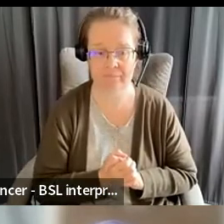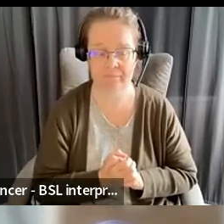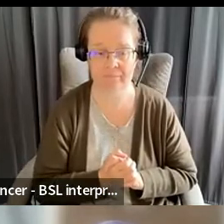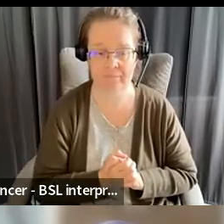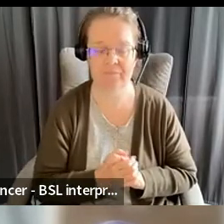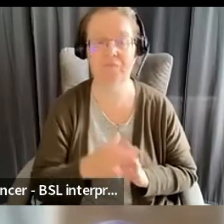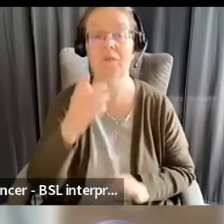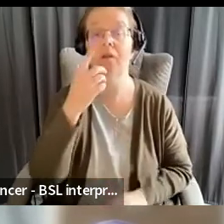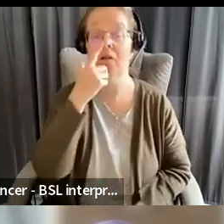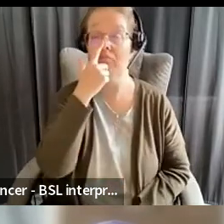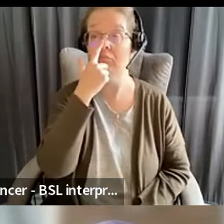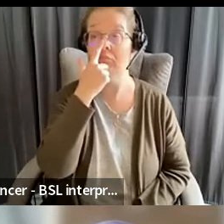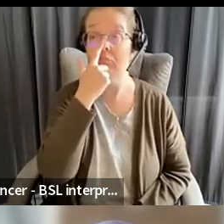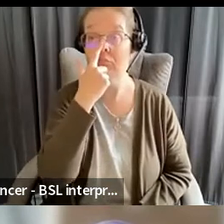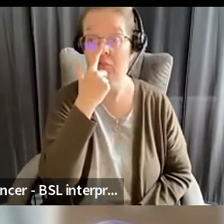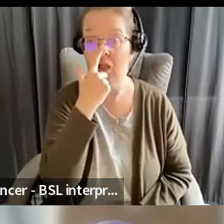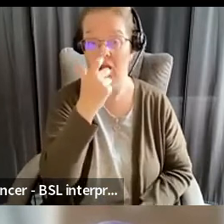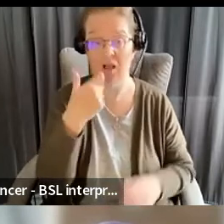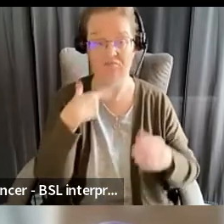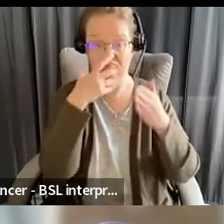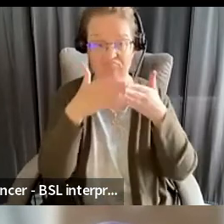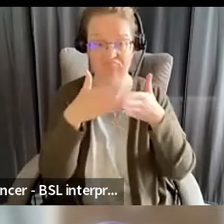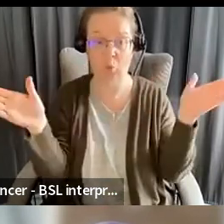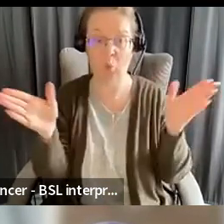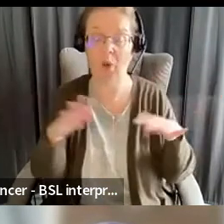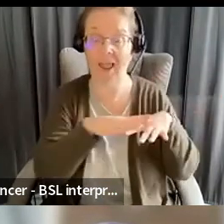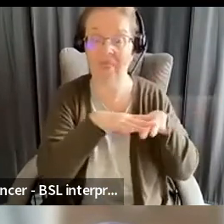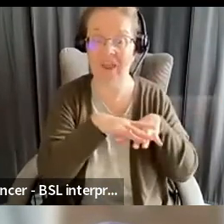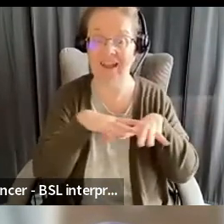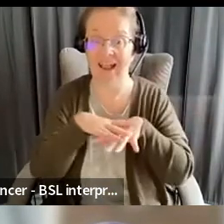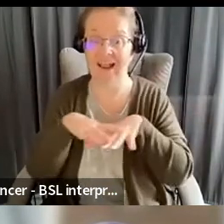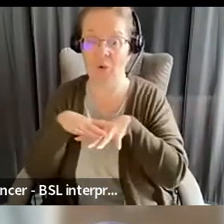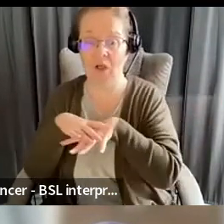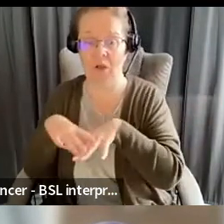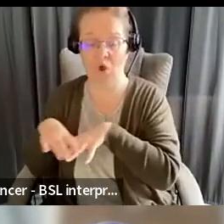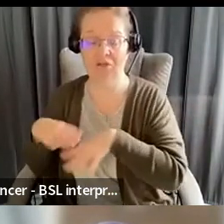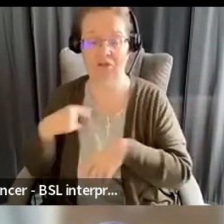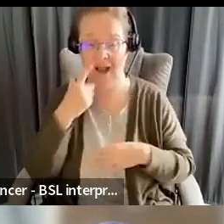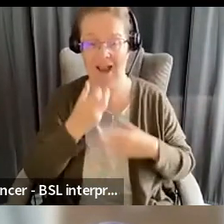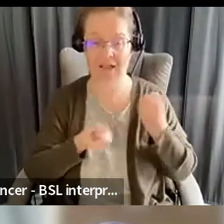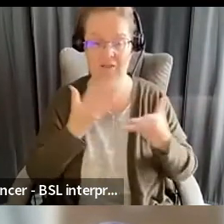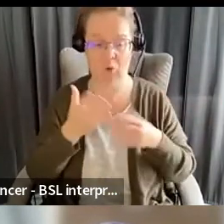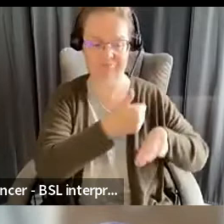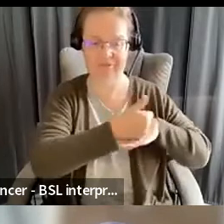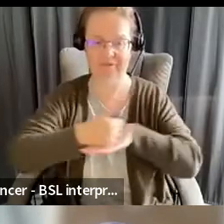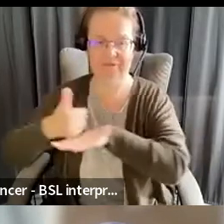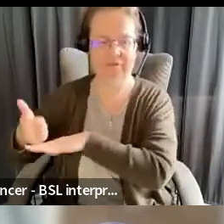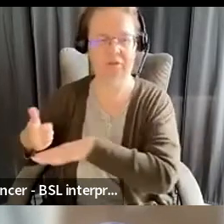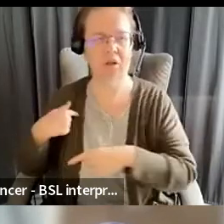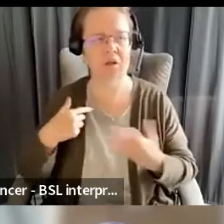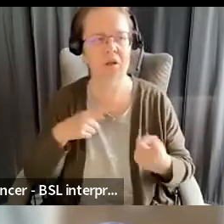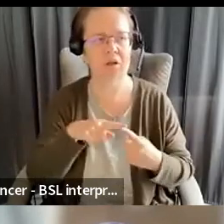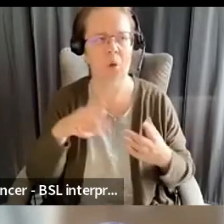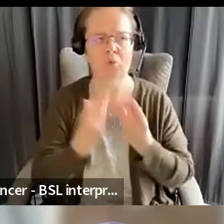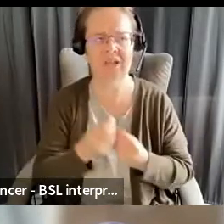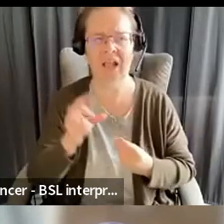I can talk across the whole of the networks that to set the scene, all of the networks that we've set up. So I think we've got